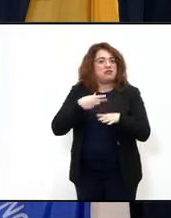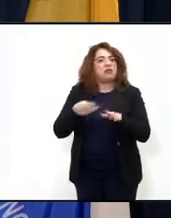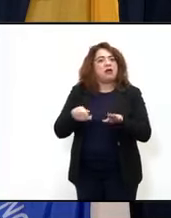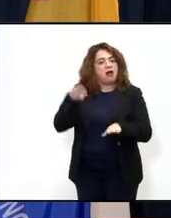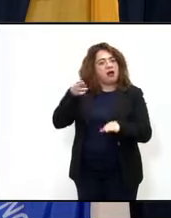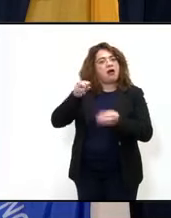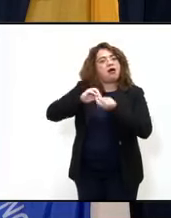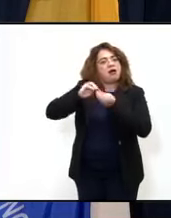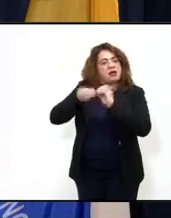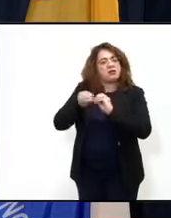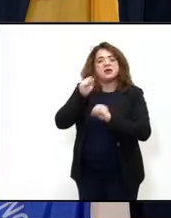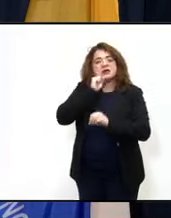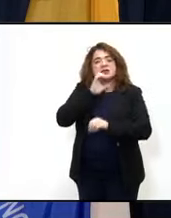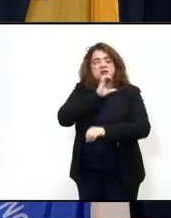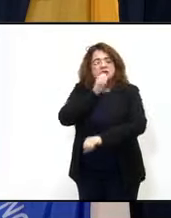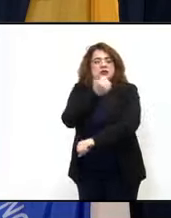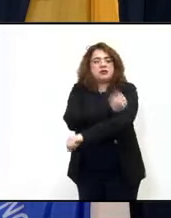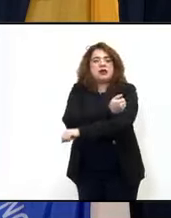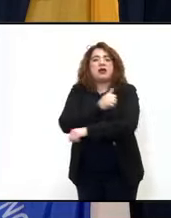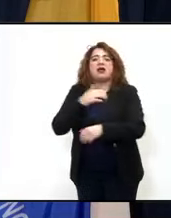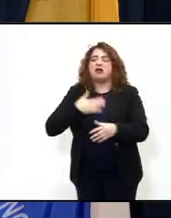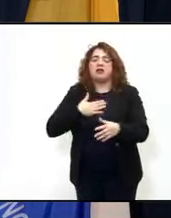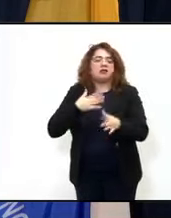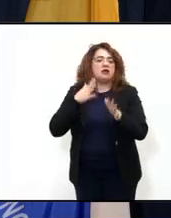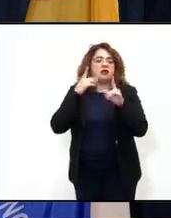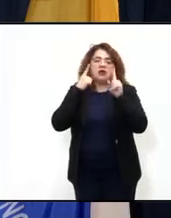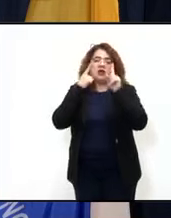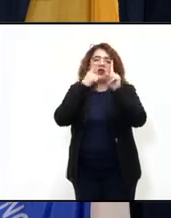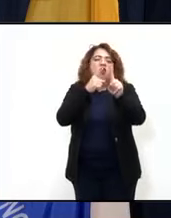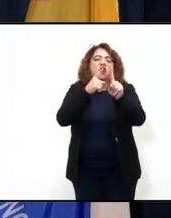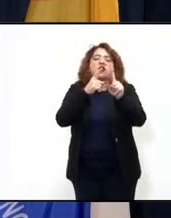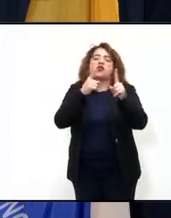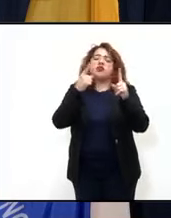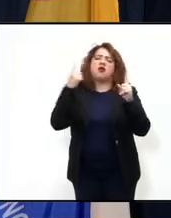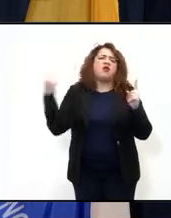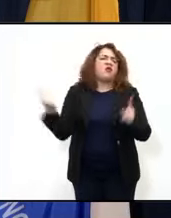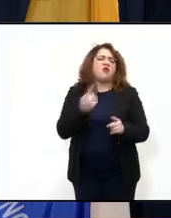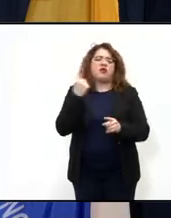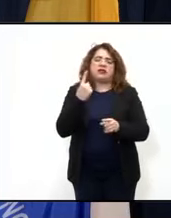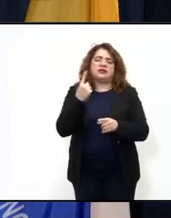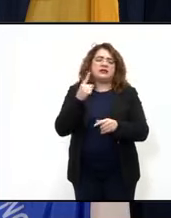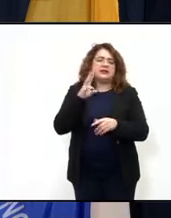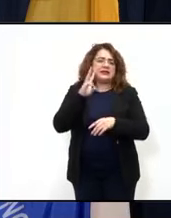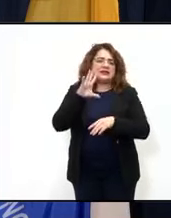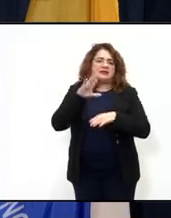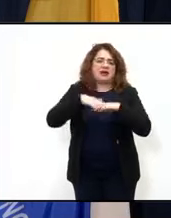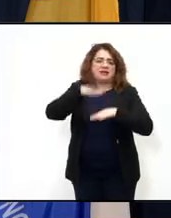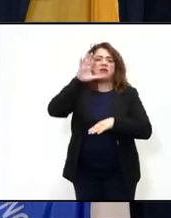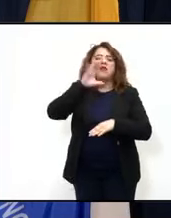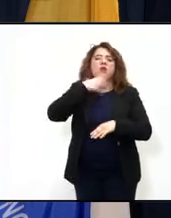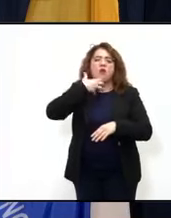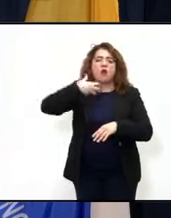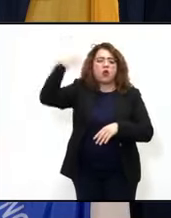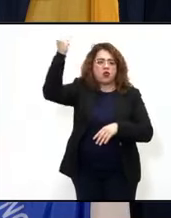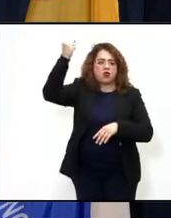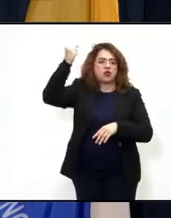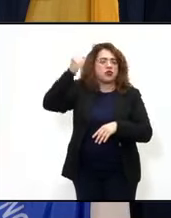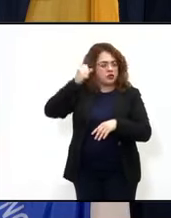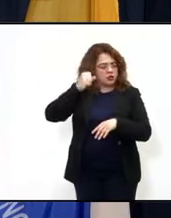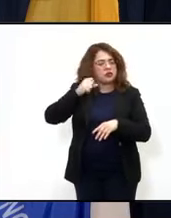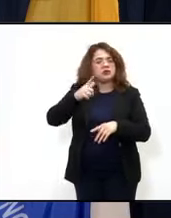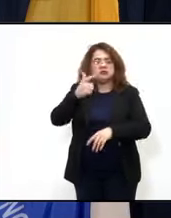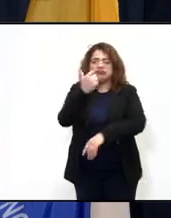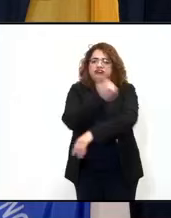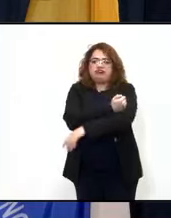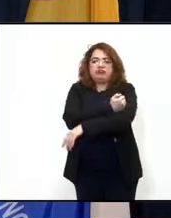of. From day one, our priority has been this group, has been seniors, has been folks 65 and over, and these numbers directly